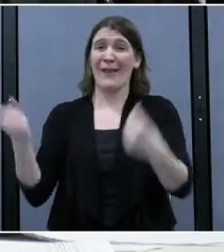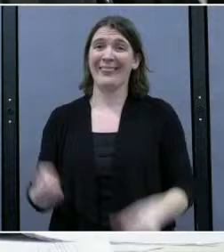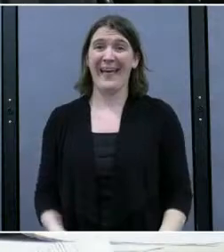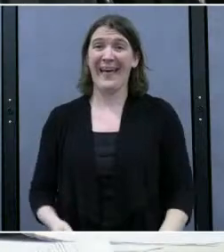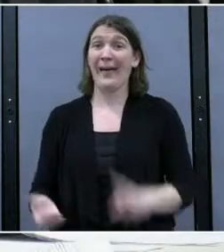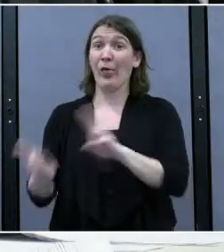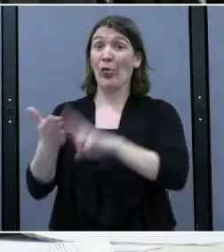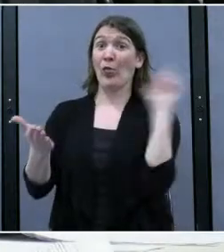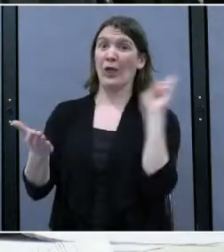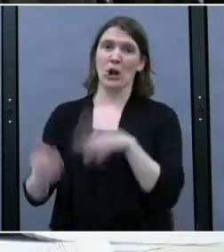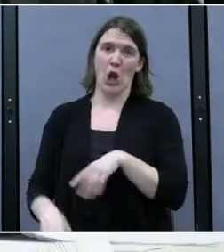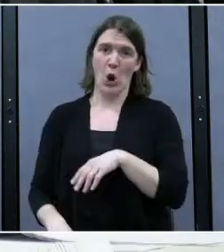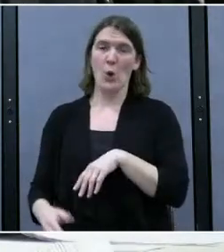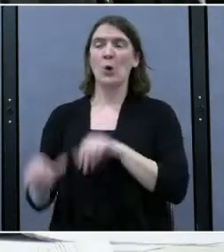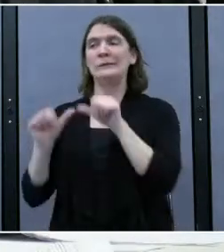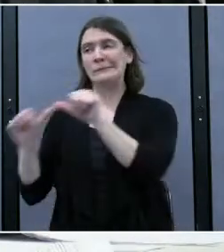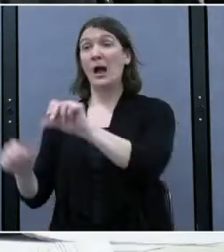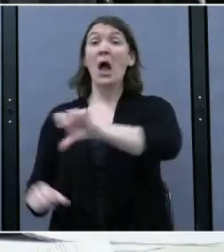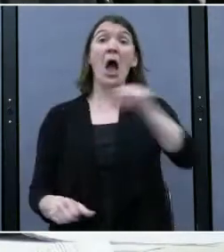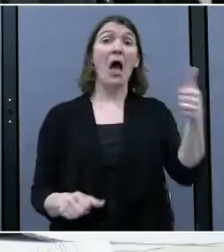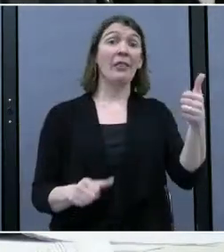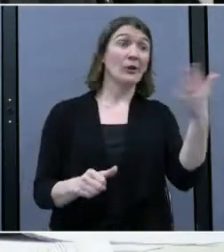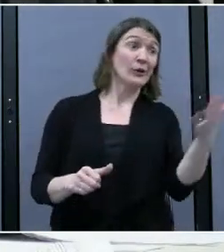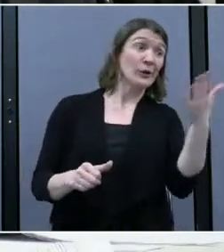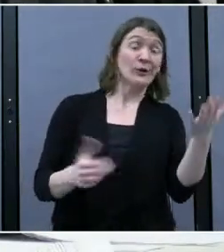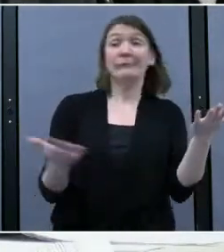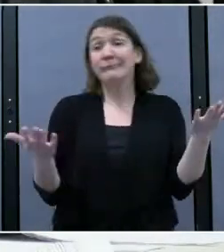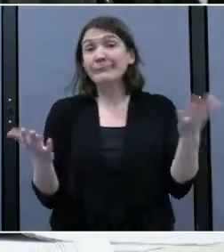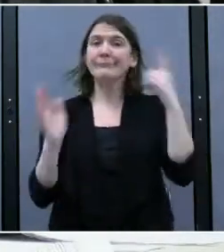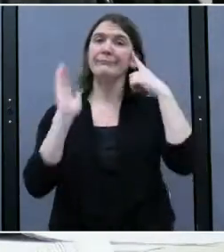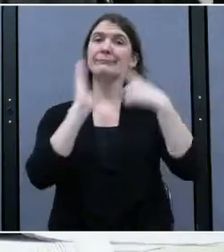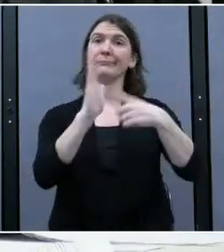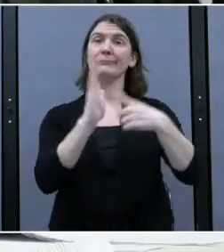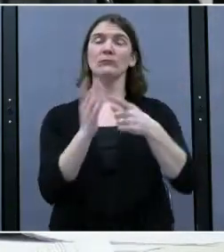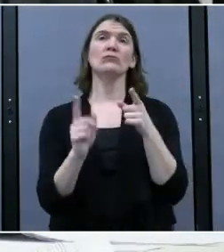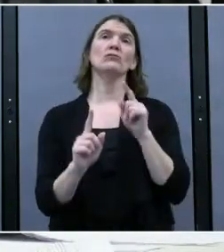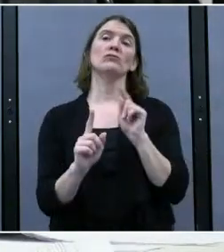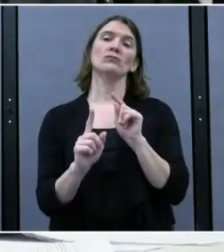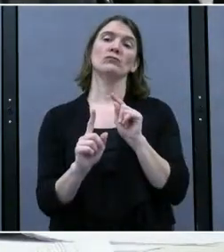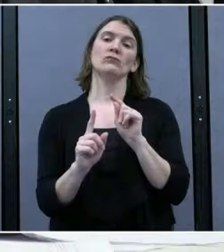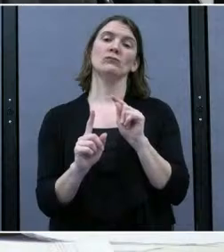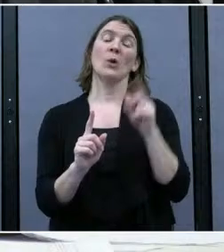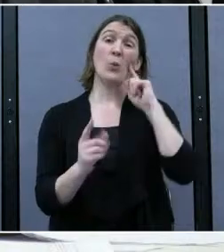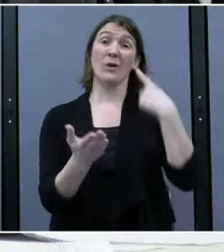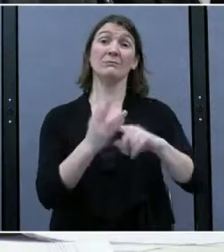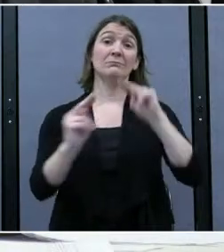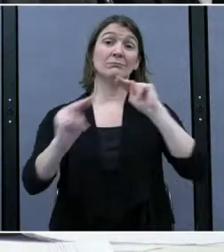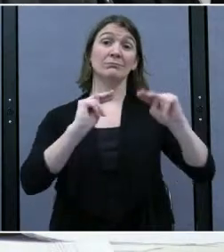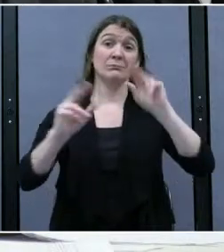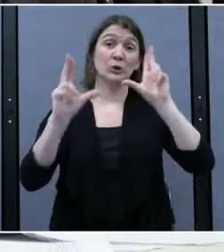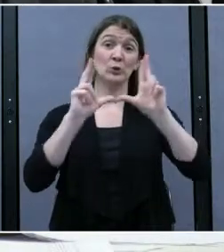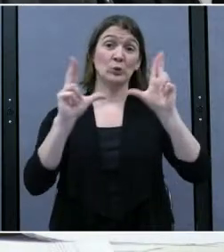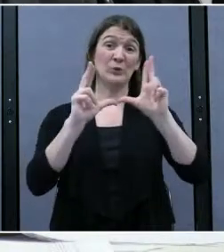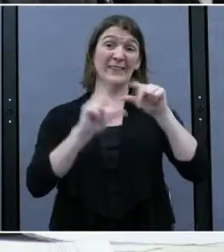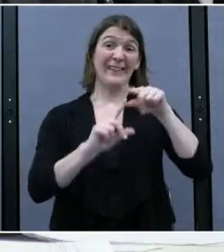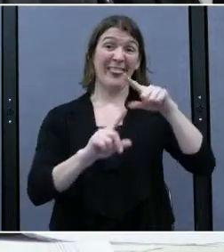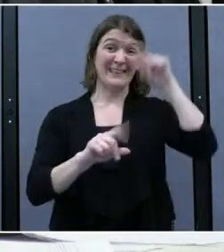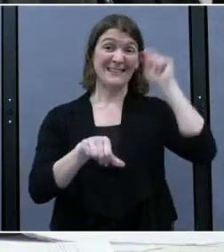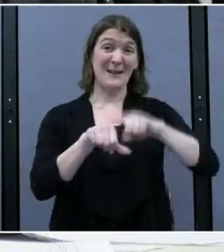Others are somewhat unpredictable. So for example, we'll be going into collective bargaining starting this